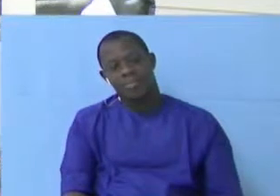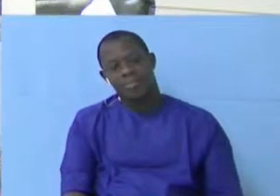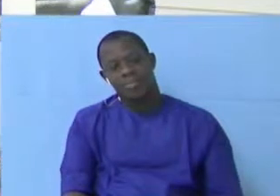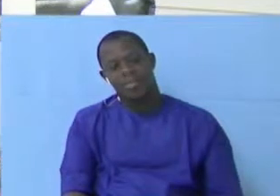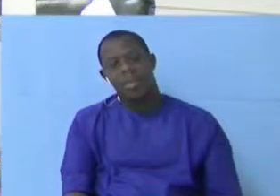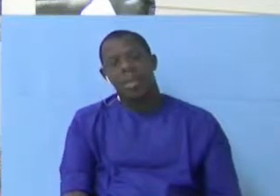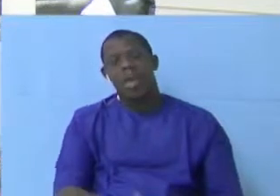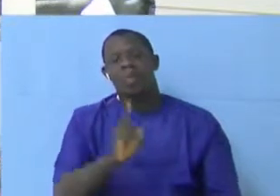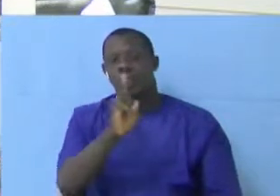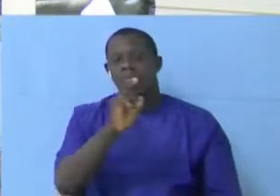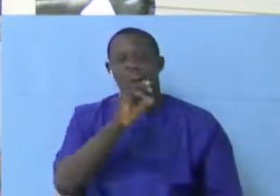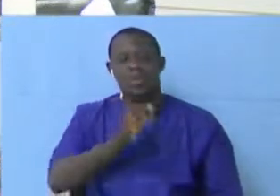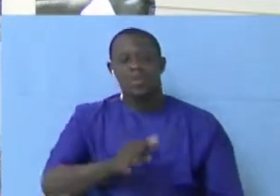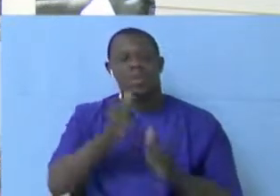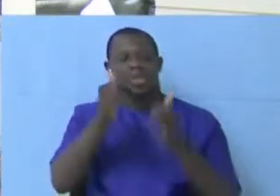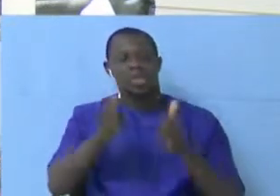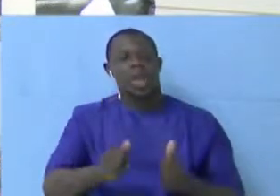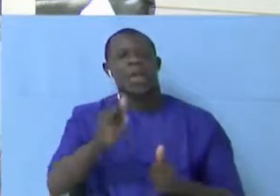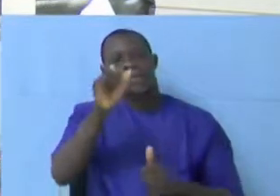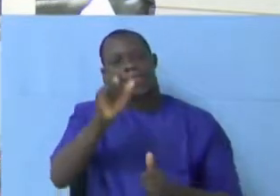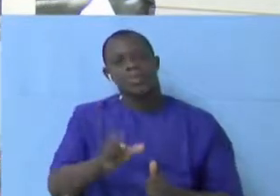But Mr. Chairman,